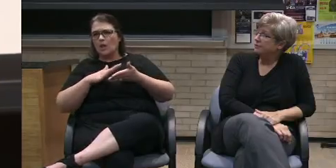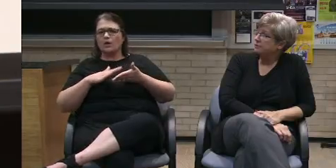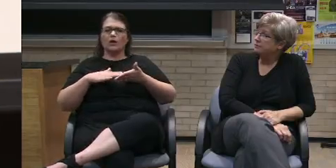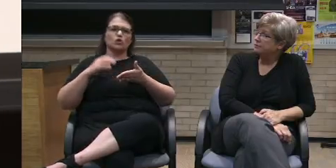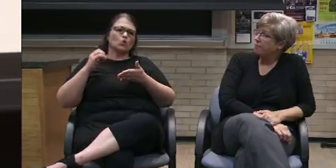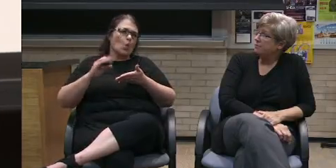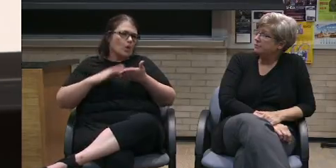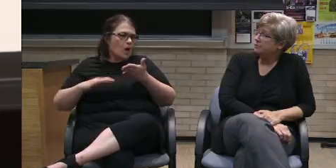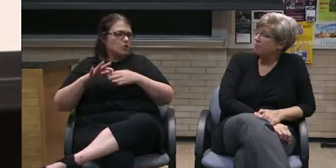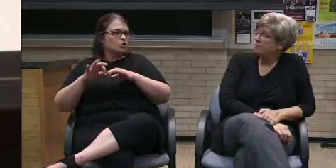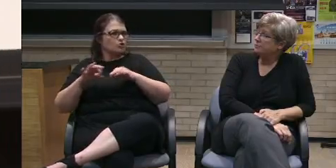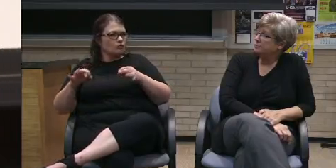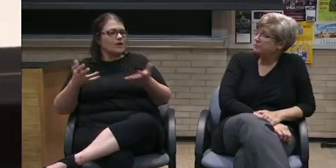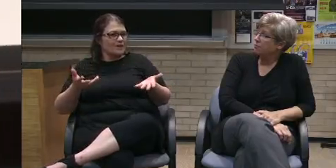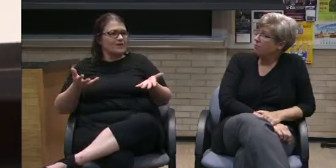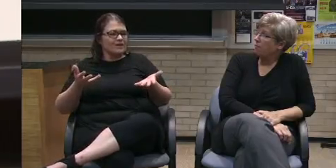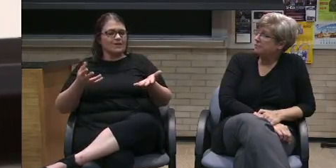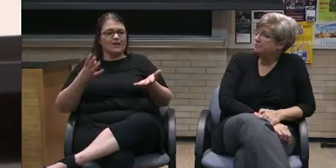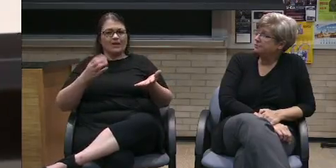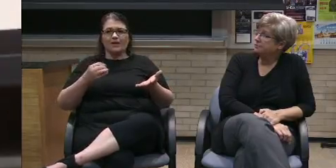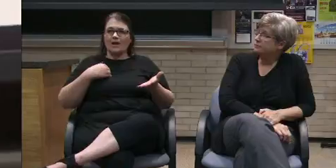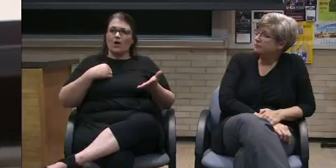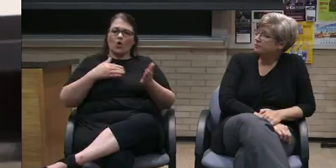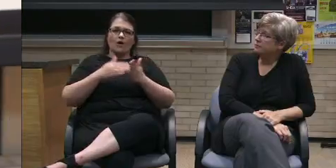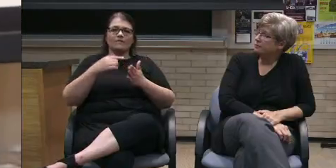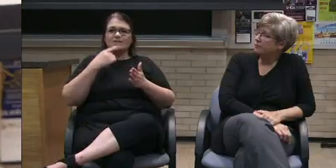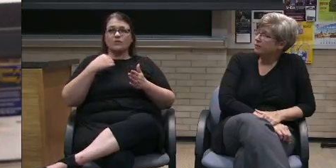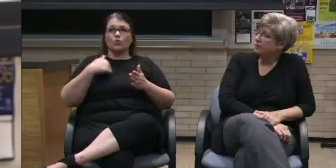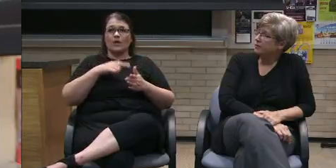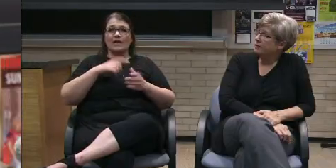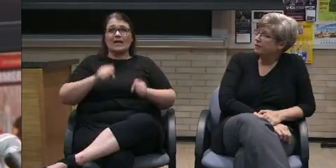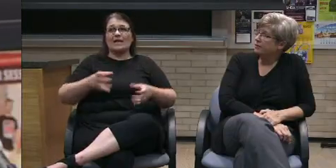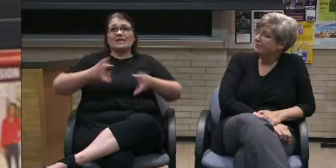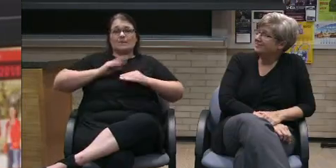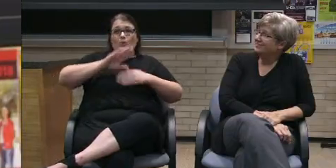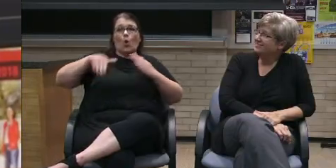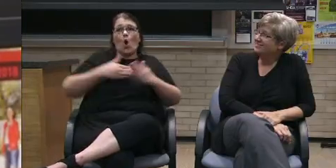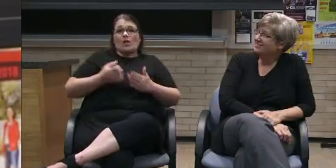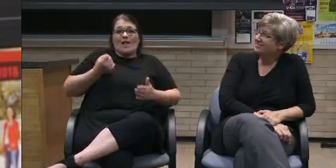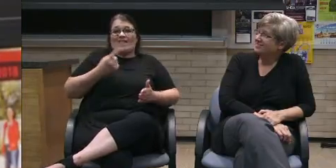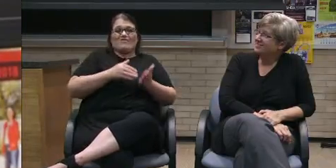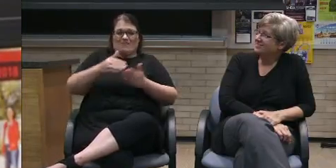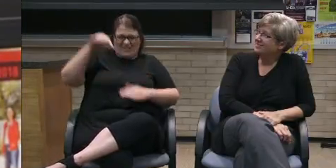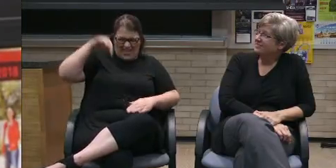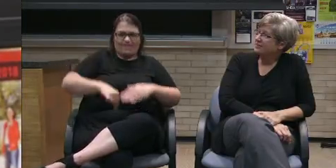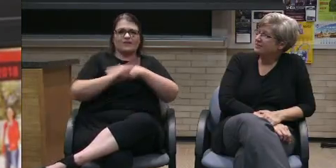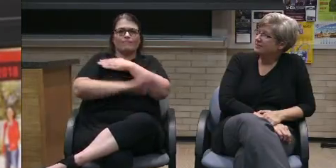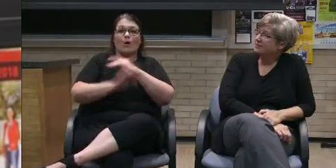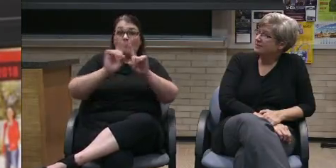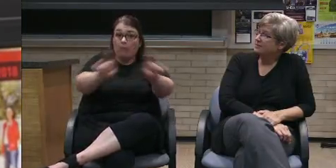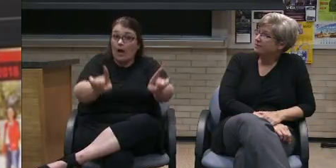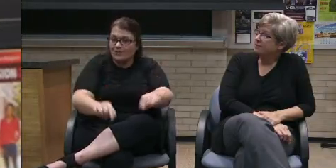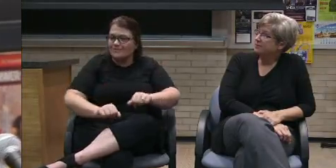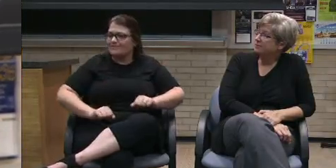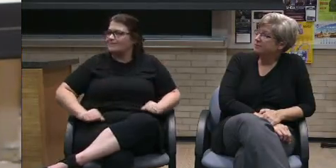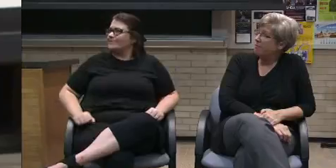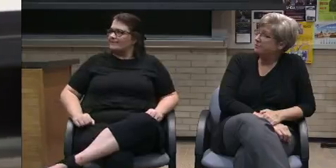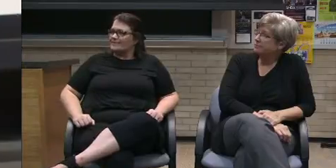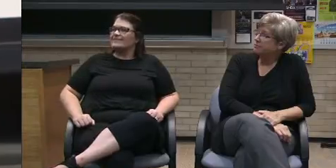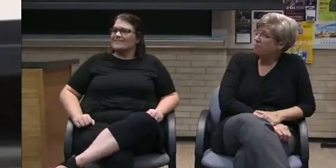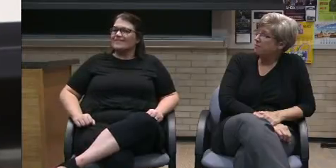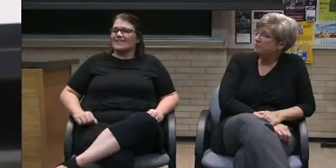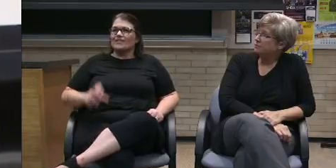I frequently joke with the folks at System. I said, we can't take all 11 million this fall. But, so